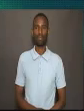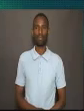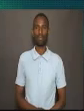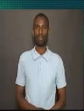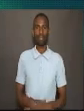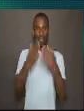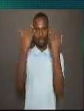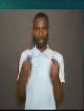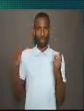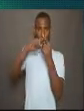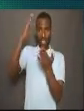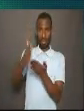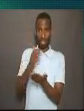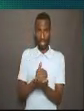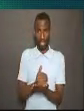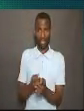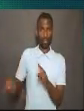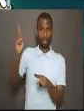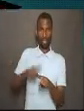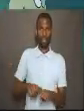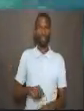Let's get back to our lesson.